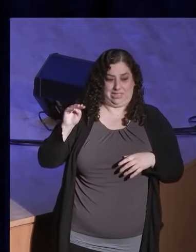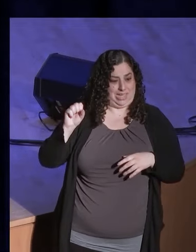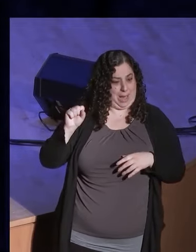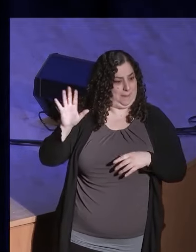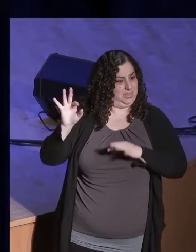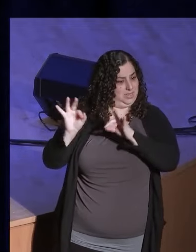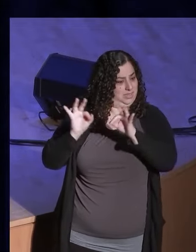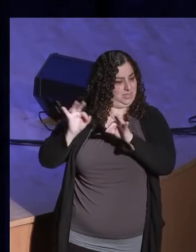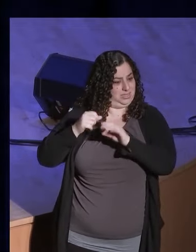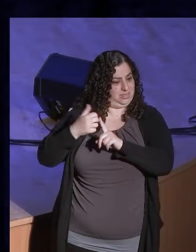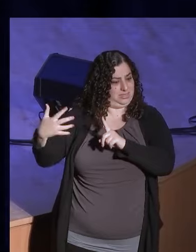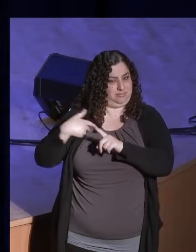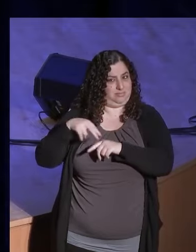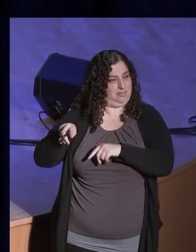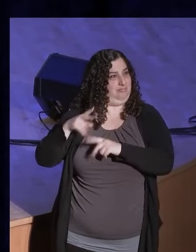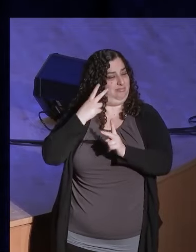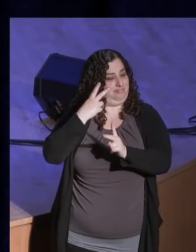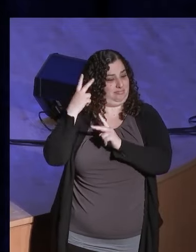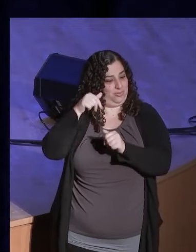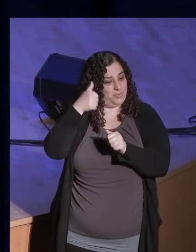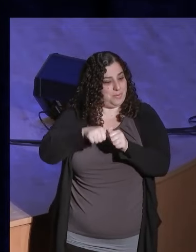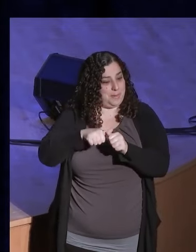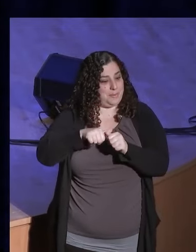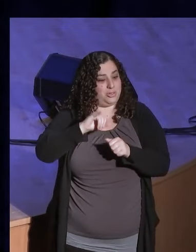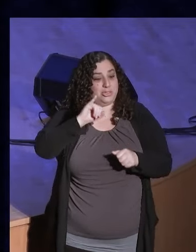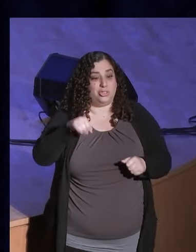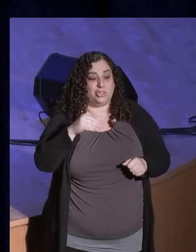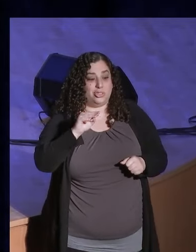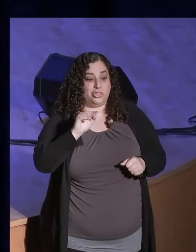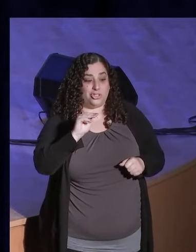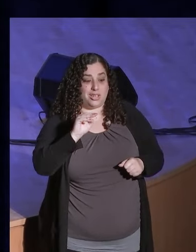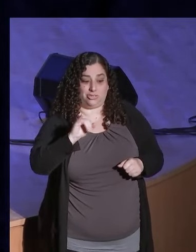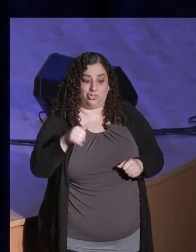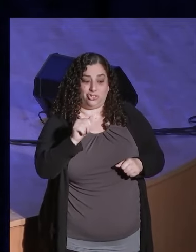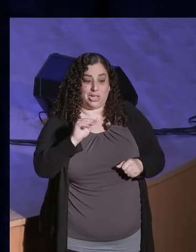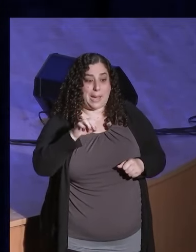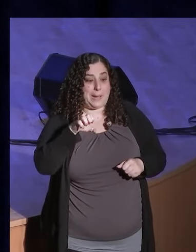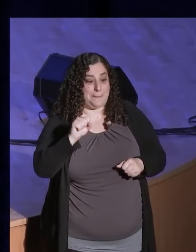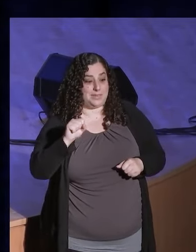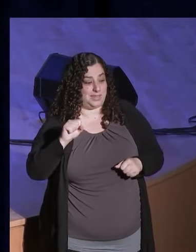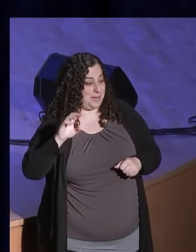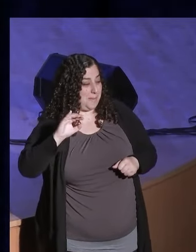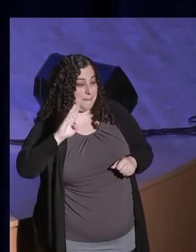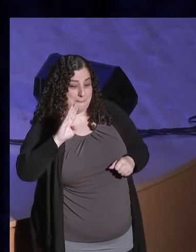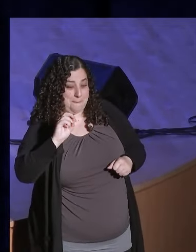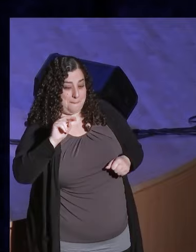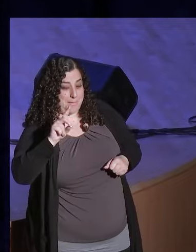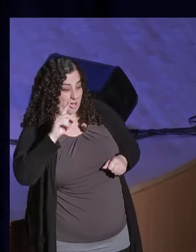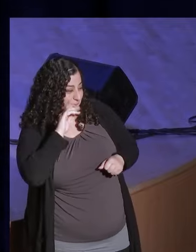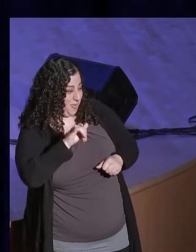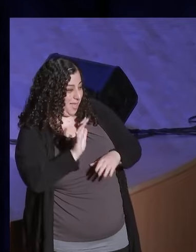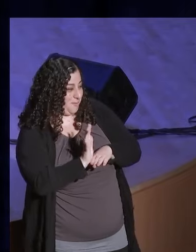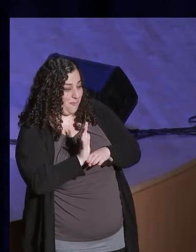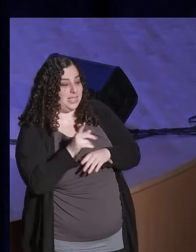James Baldwin quote that talked about the work of mirroring and magnifying each other's light. That's